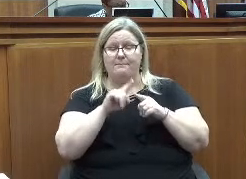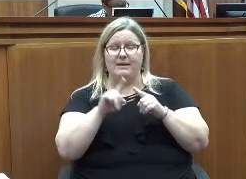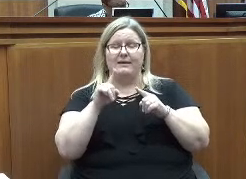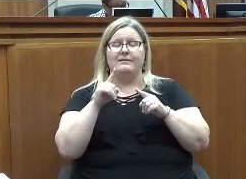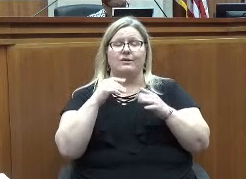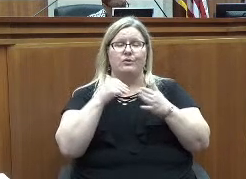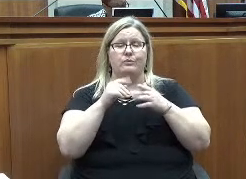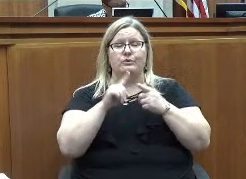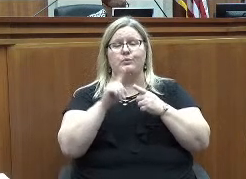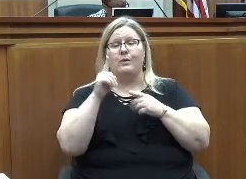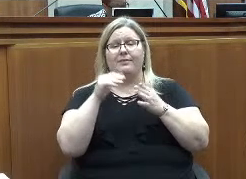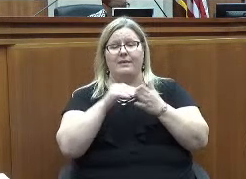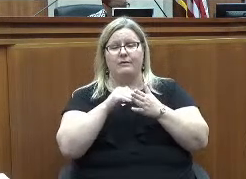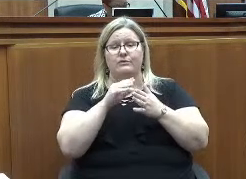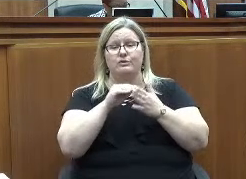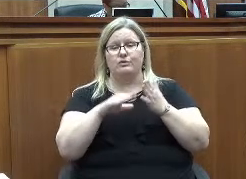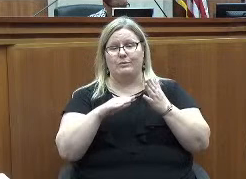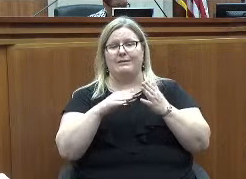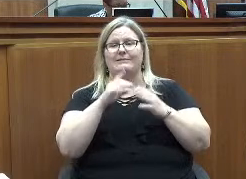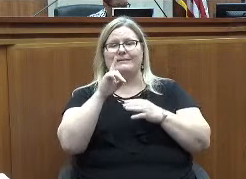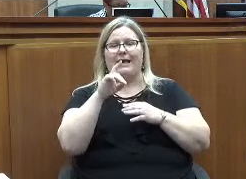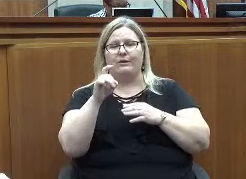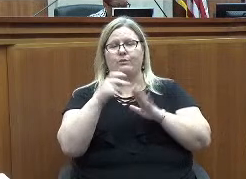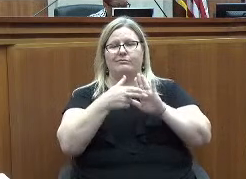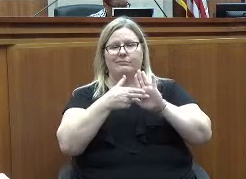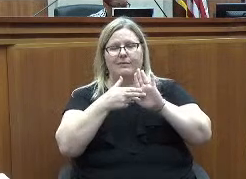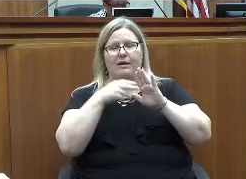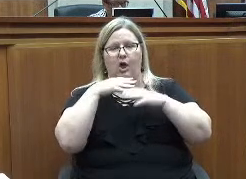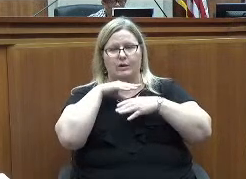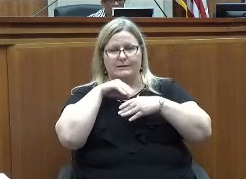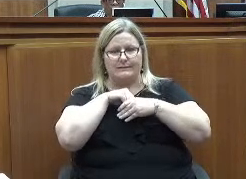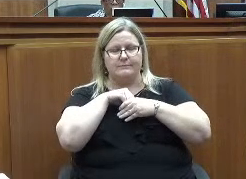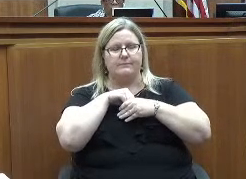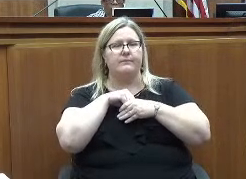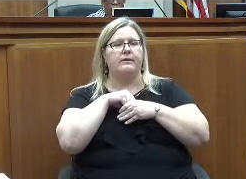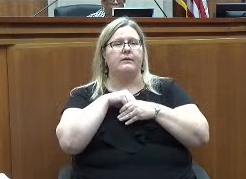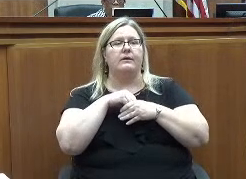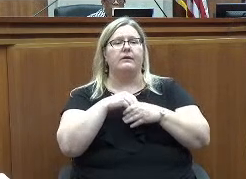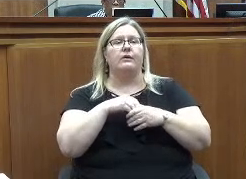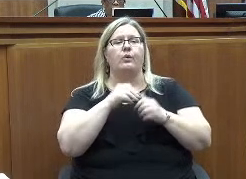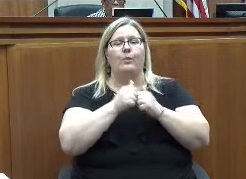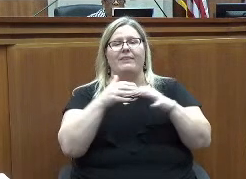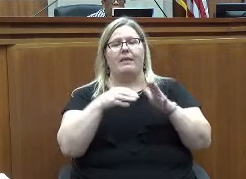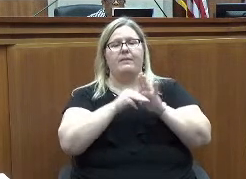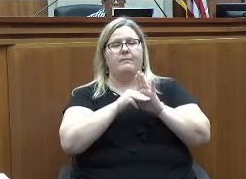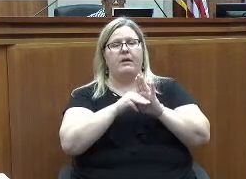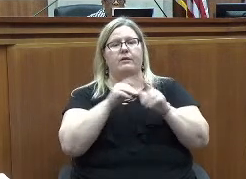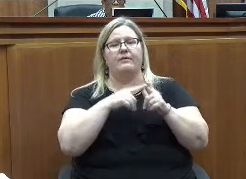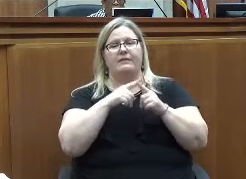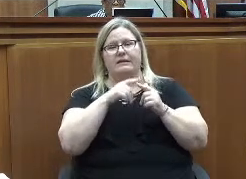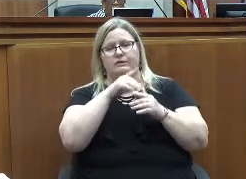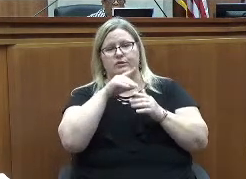with autism. Without this tuition-free model, students with autism are left behind in our region.